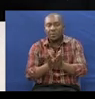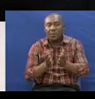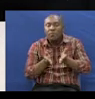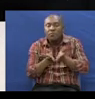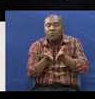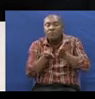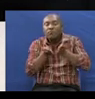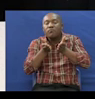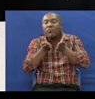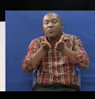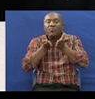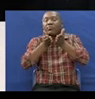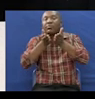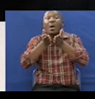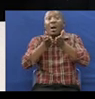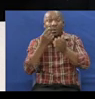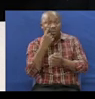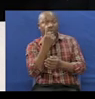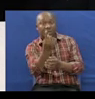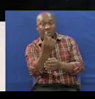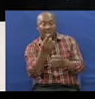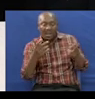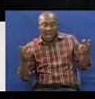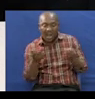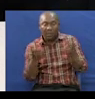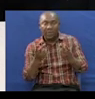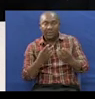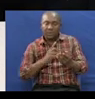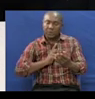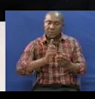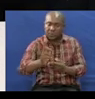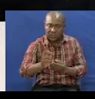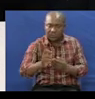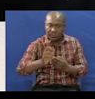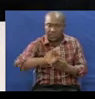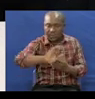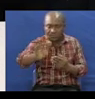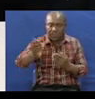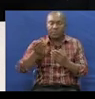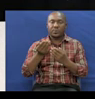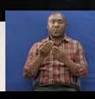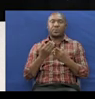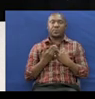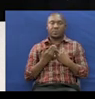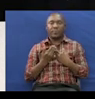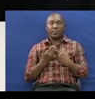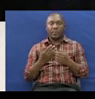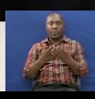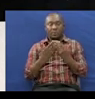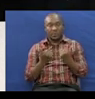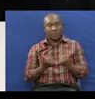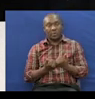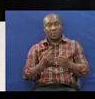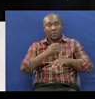the chimney, it will get lost, and the whole eventually ship will disappear. This proves that because the ocean